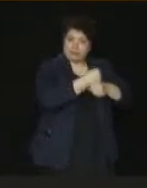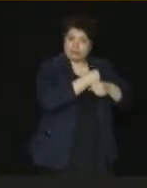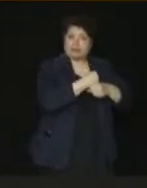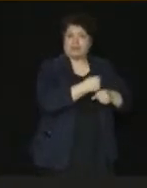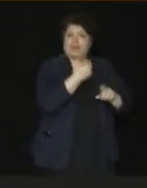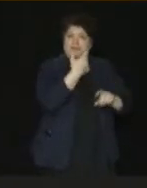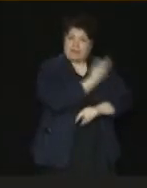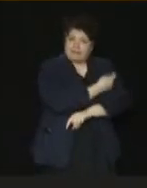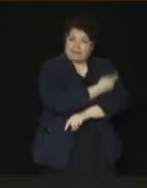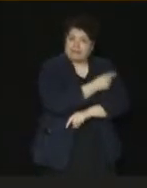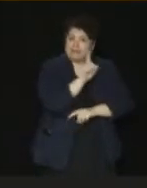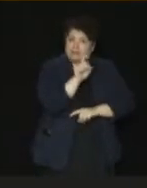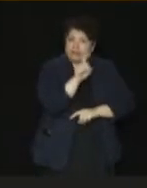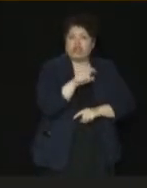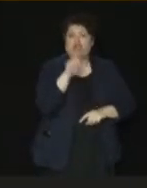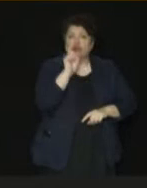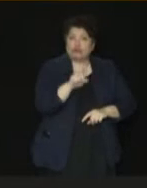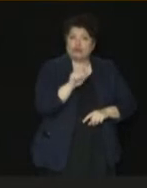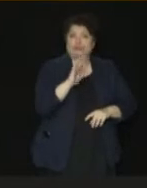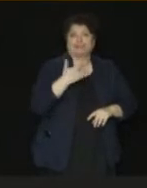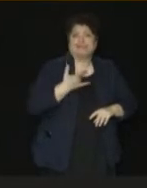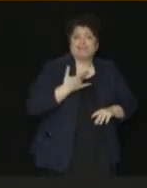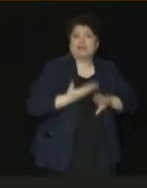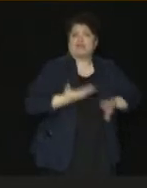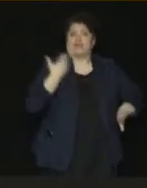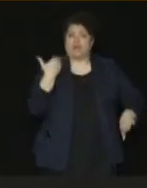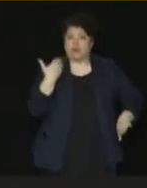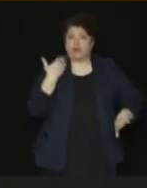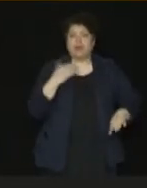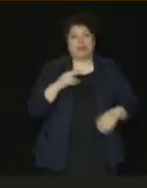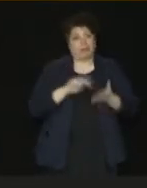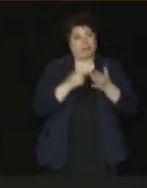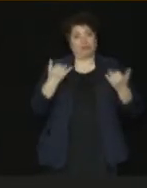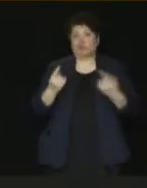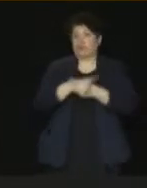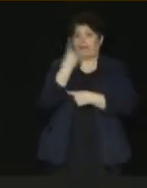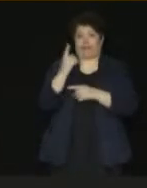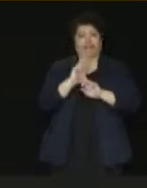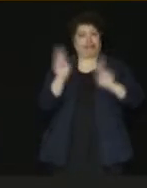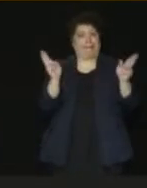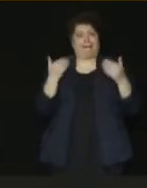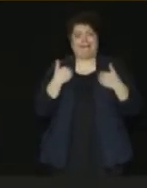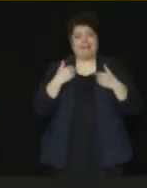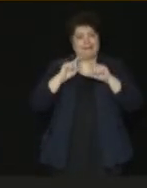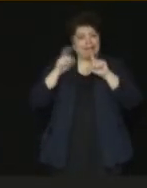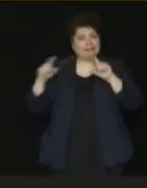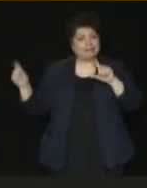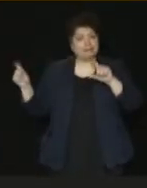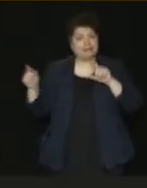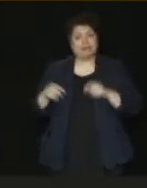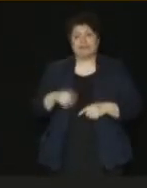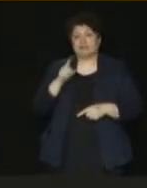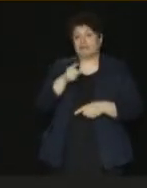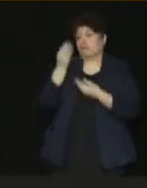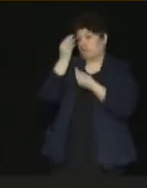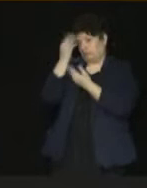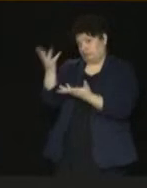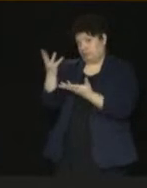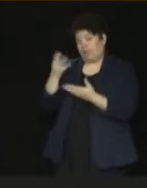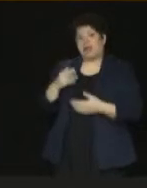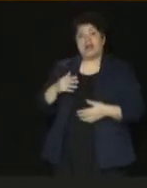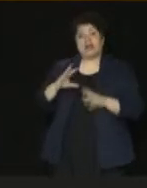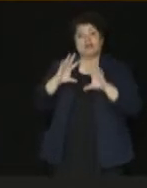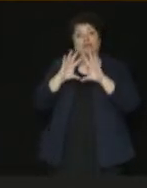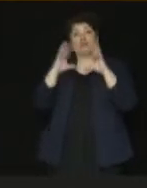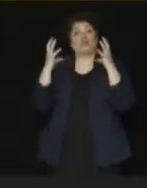we would have had them and we would be able to produce vaccines now. Answer. I think that the entire planet was caught off guard